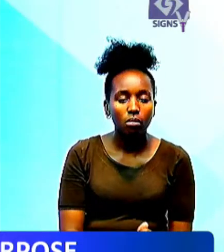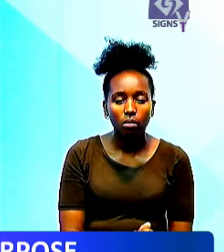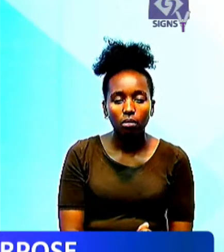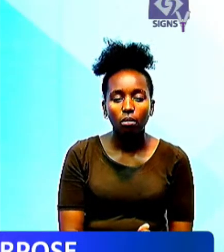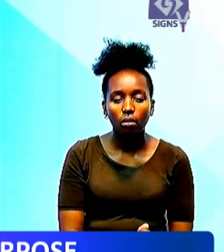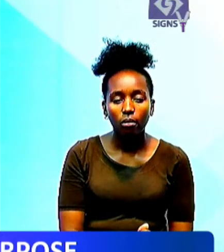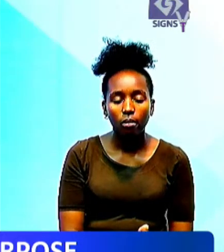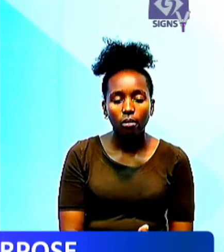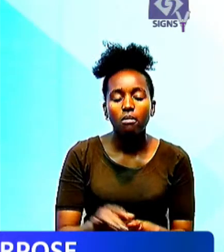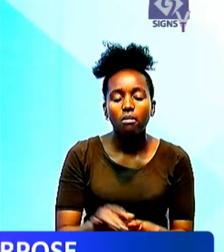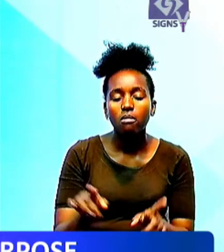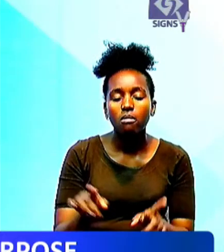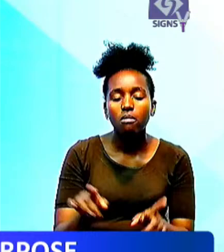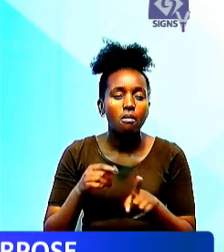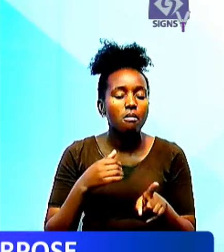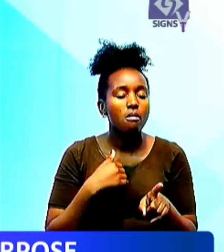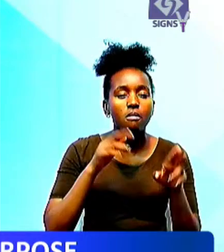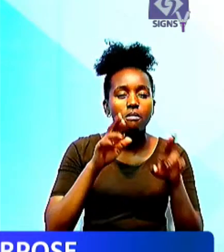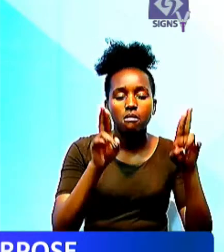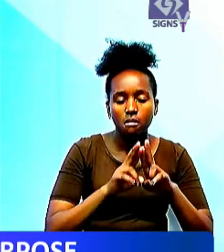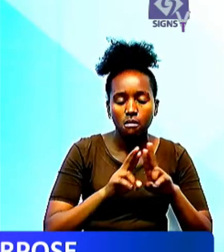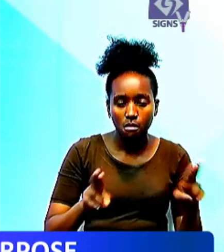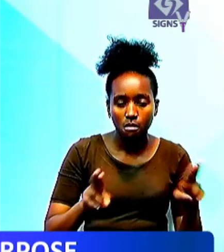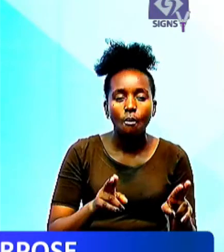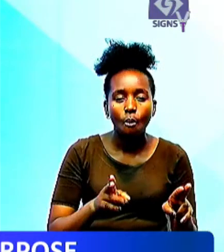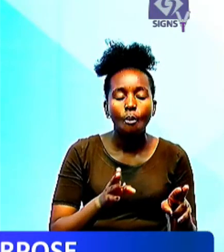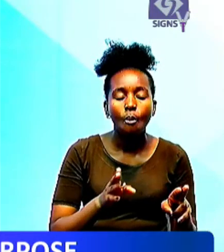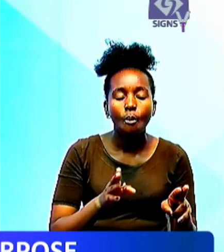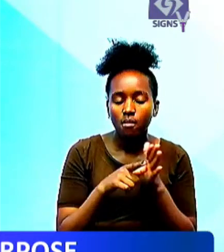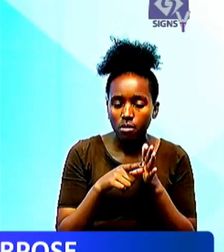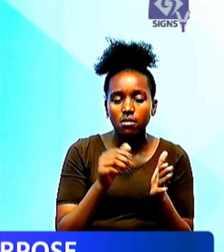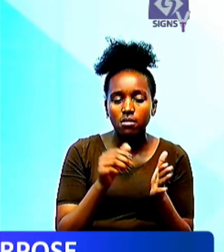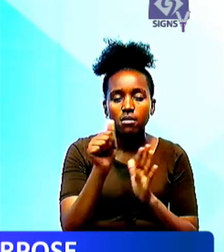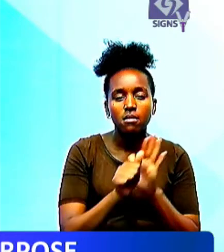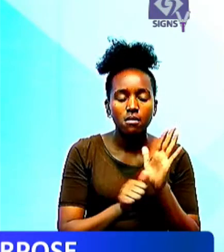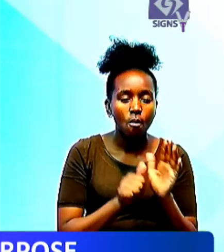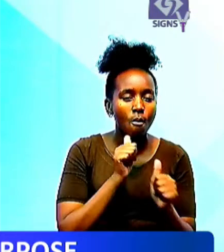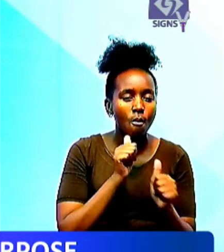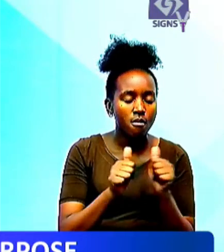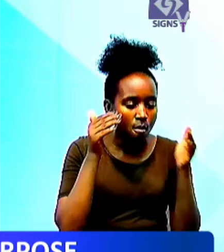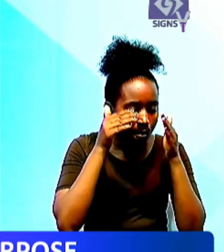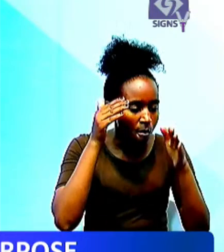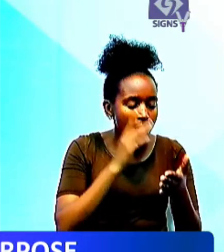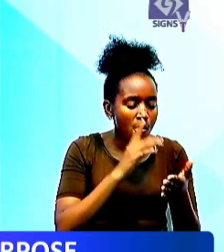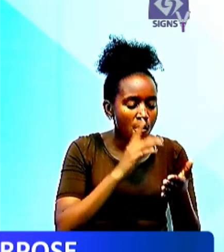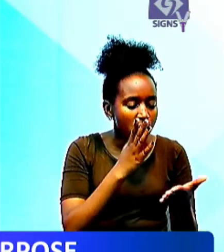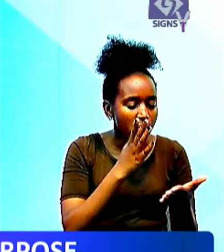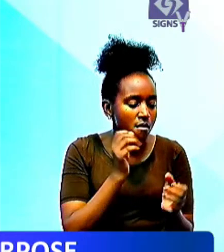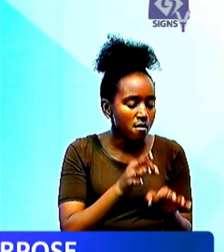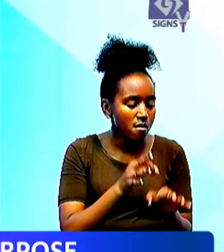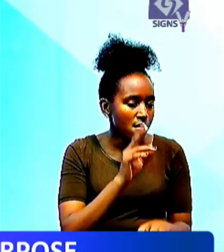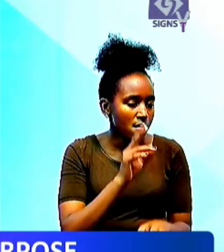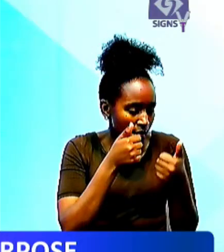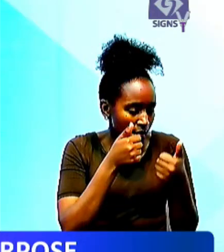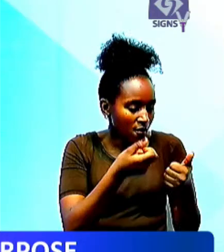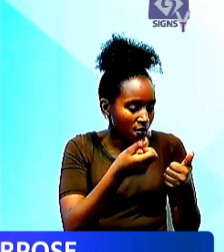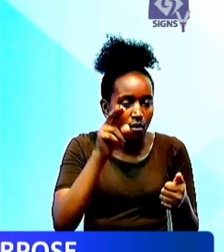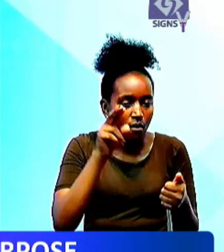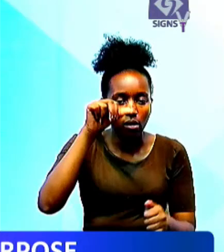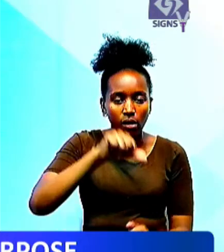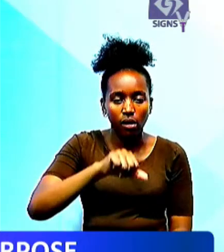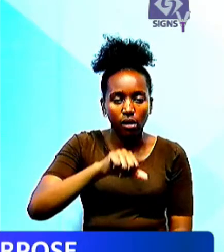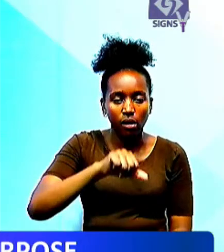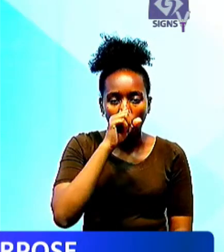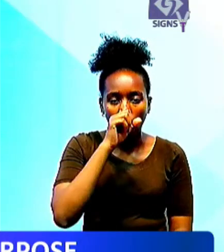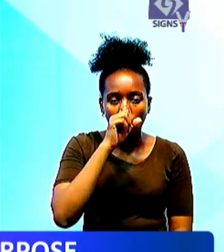an international credit rating agency that looks in the country and say, well, the way we have seen Kenya in